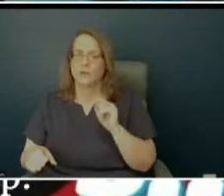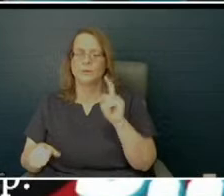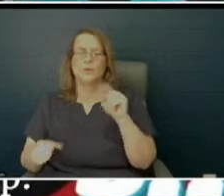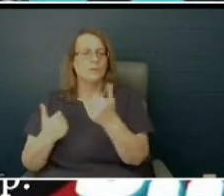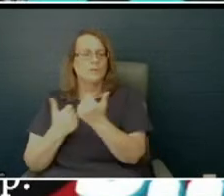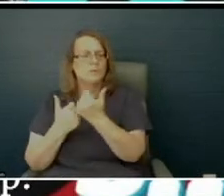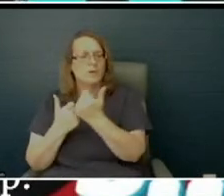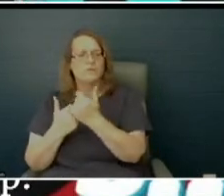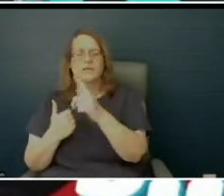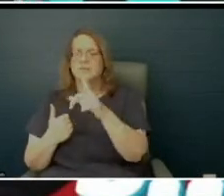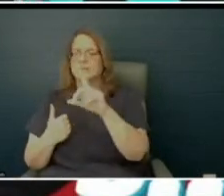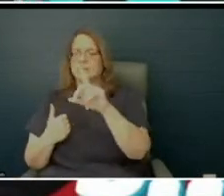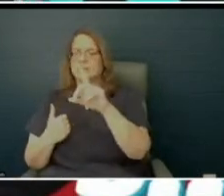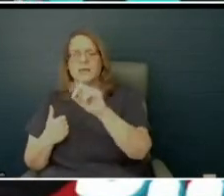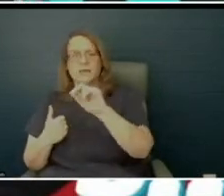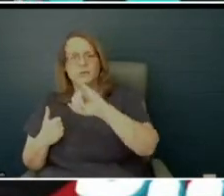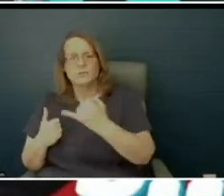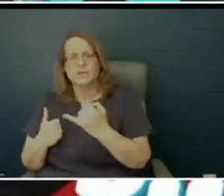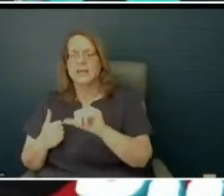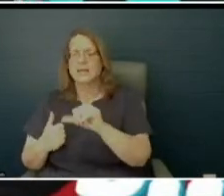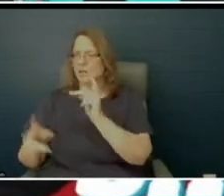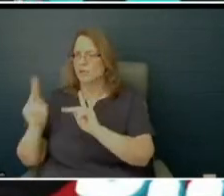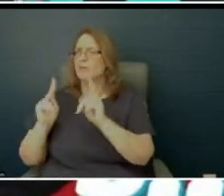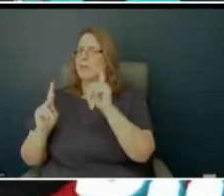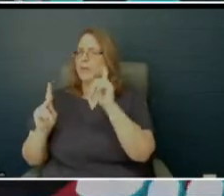people have to finally step up.